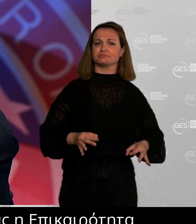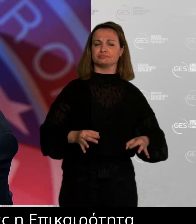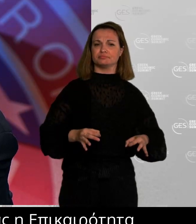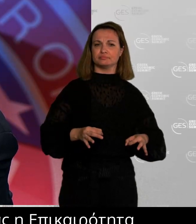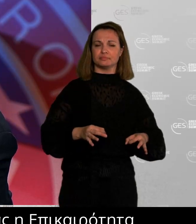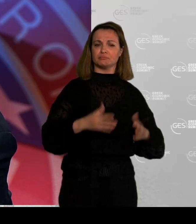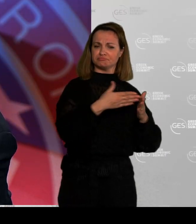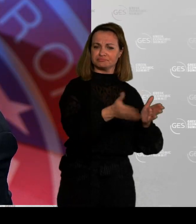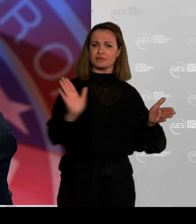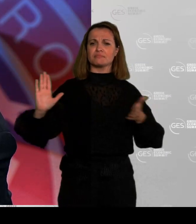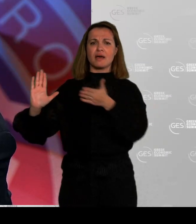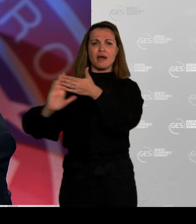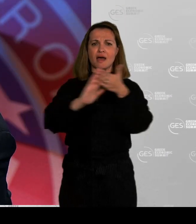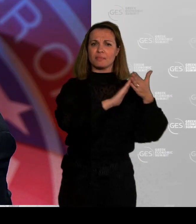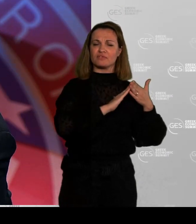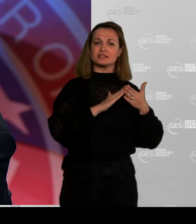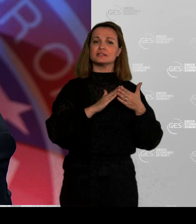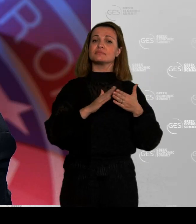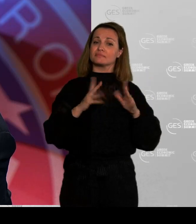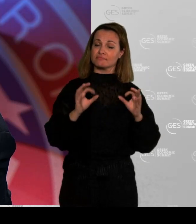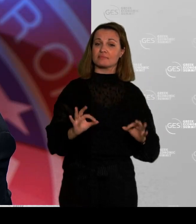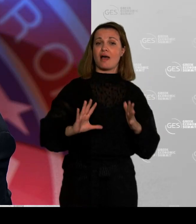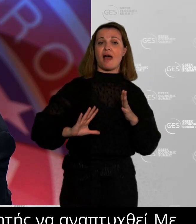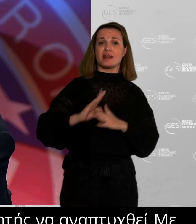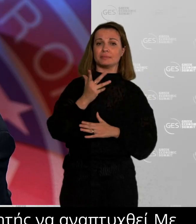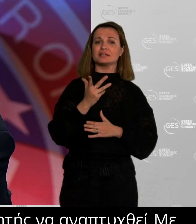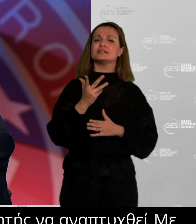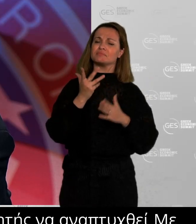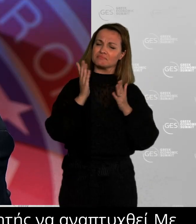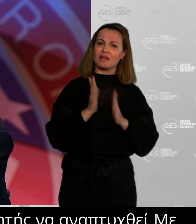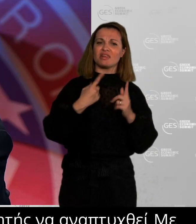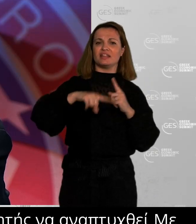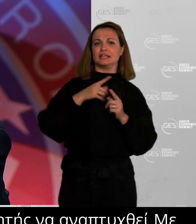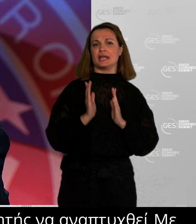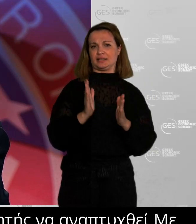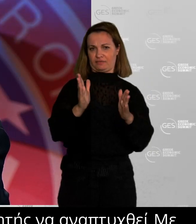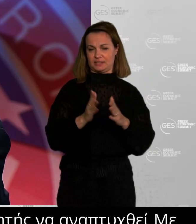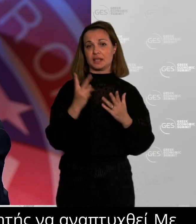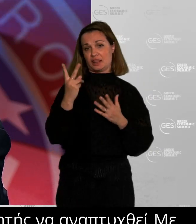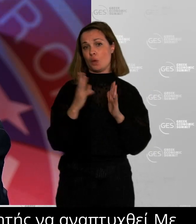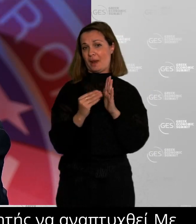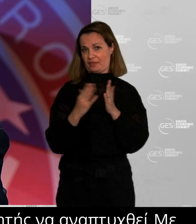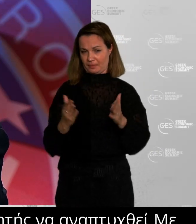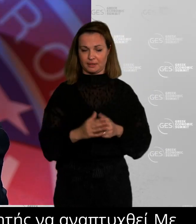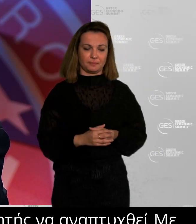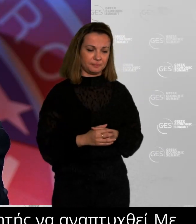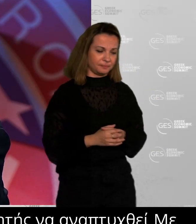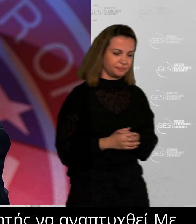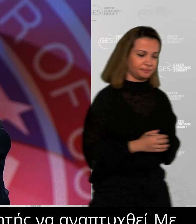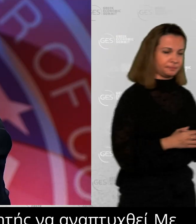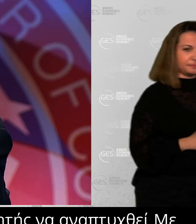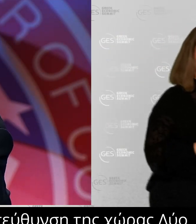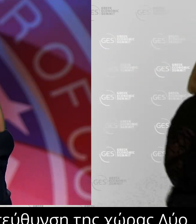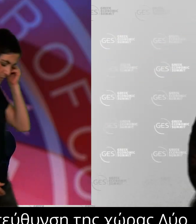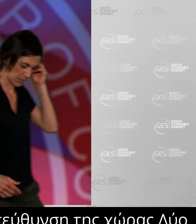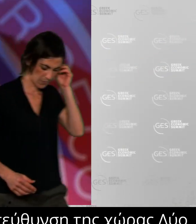are consistent with positive direction for the country. And I'll point to two examples. One is the way in which I think we have shown